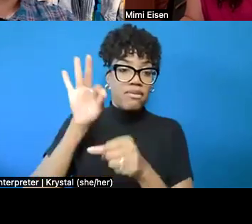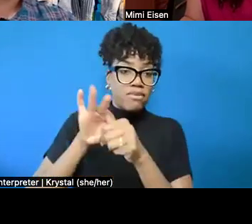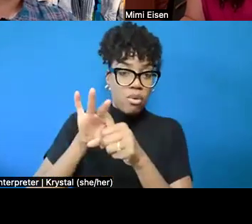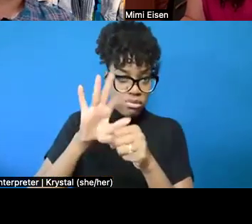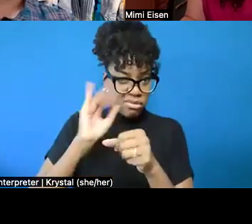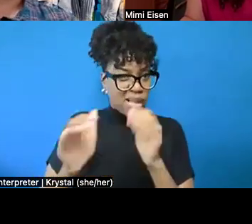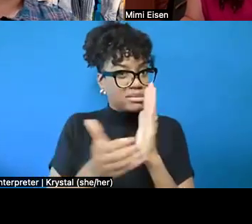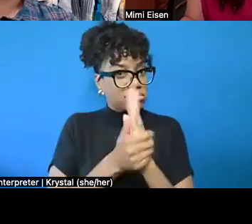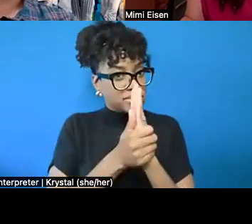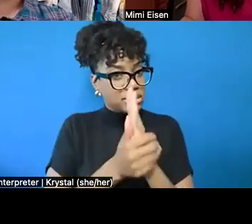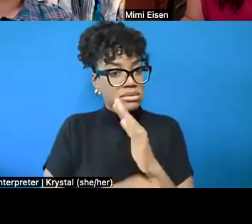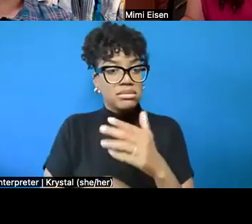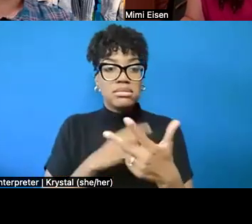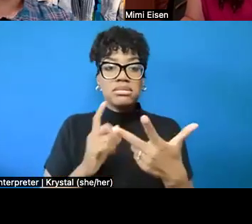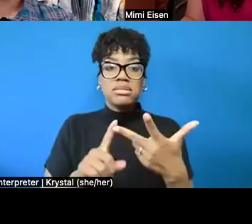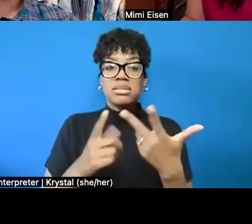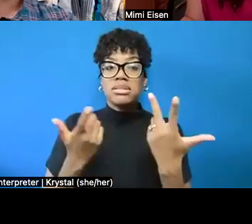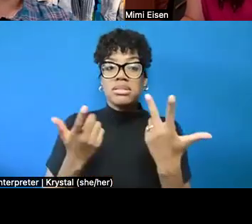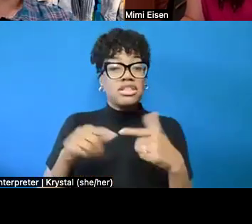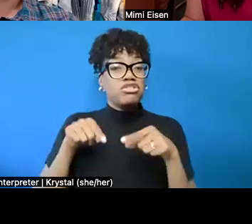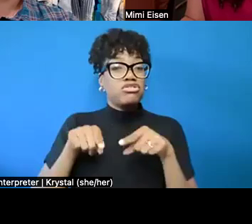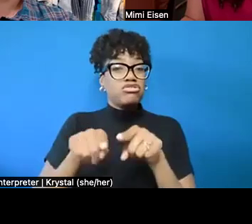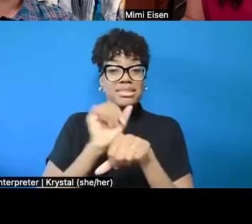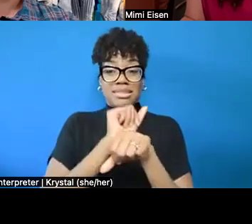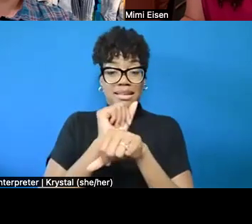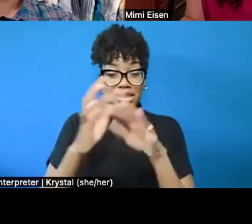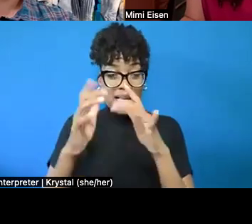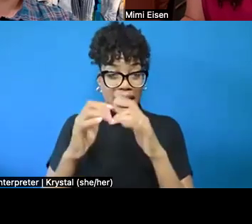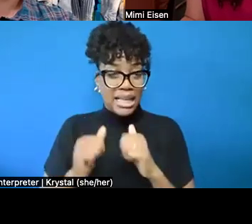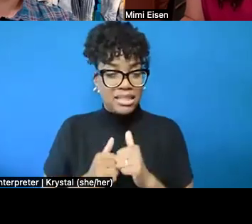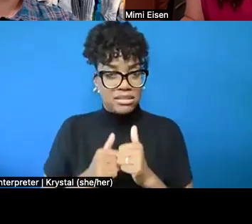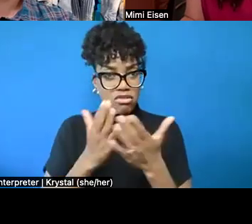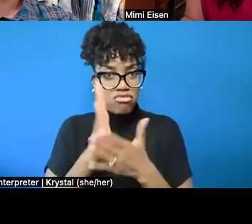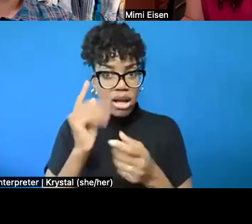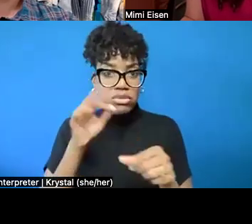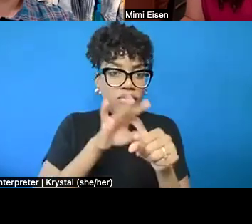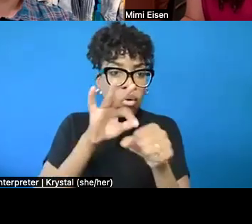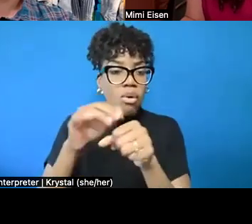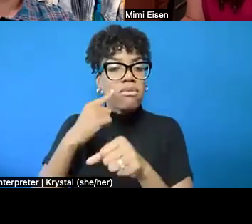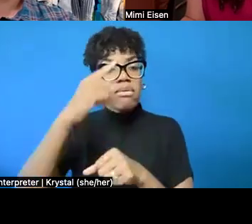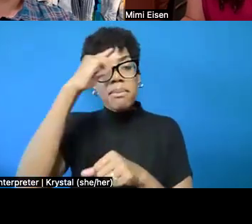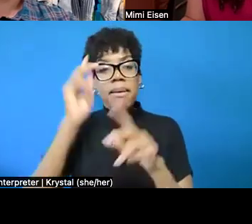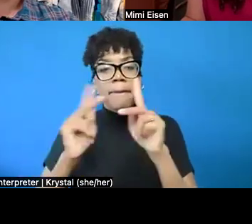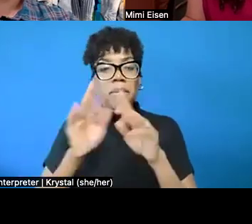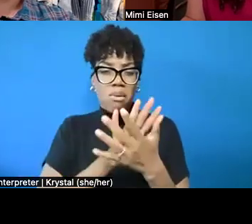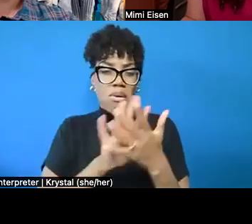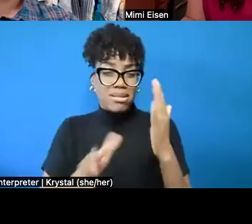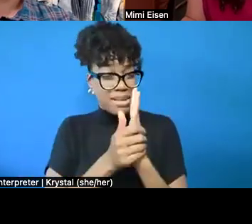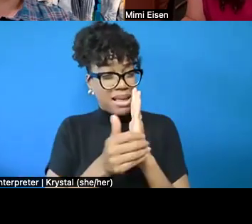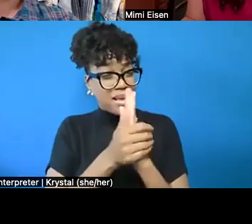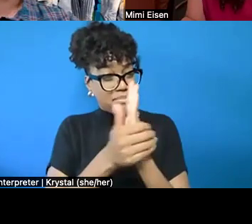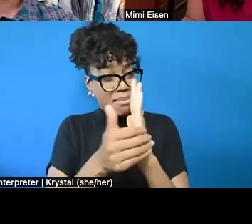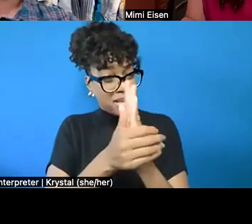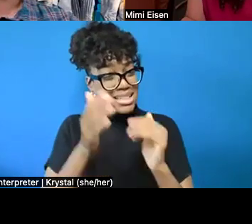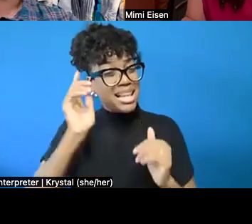rights are under attack, right? Whether that's due process, freedom of speech, right?